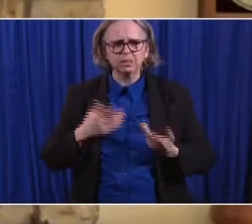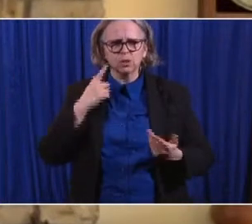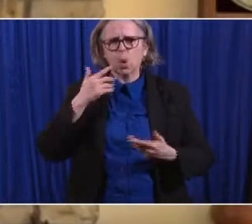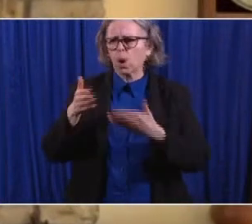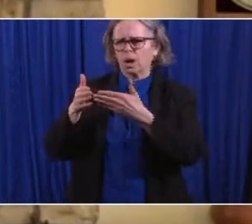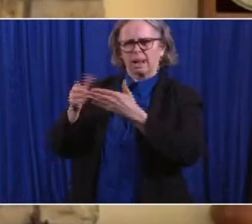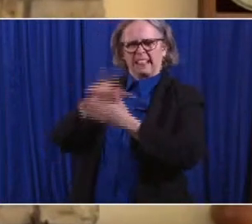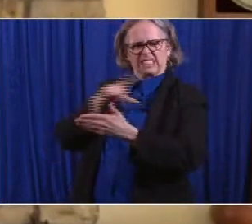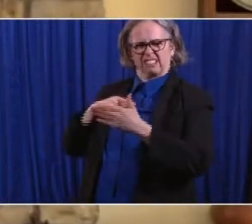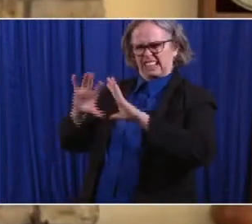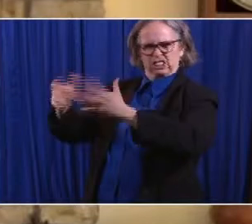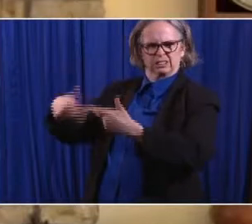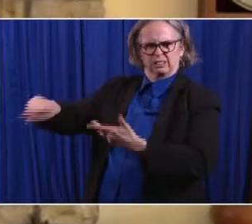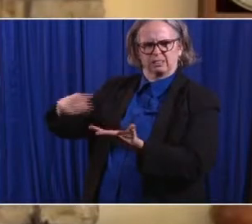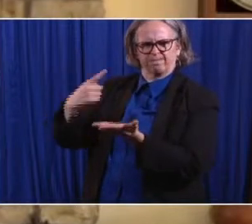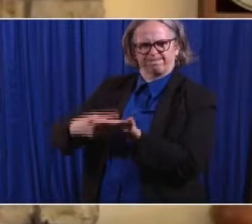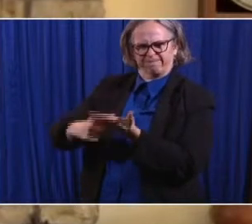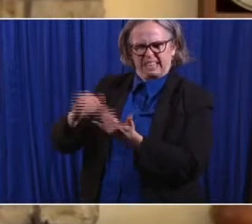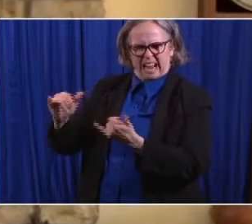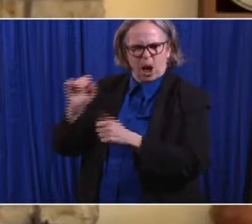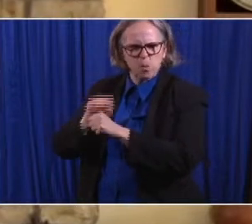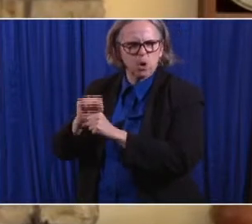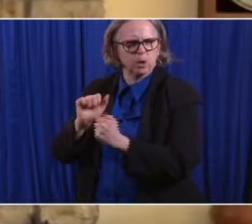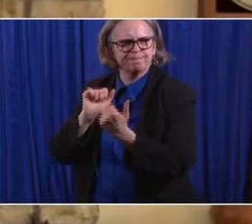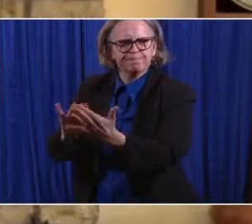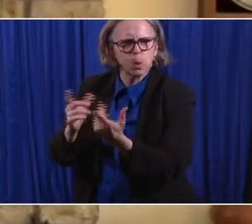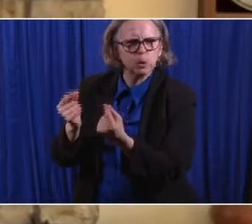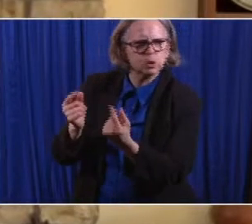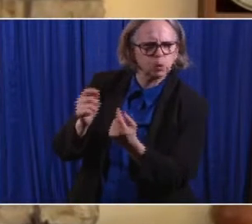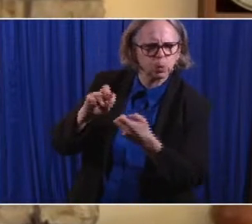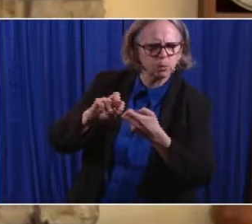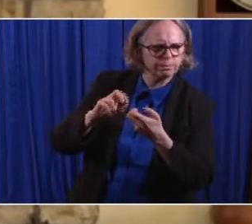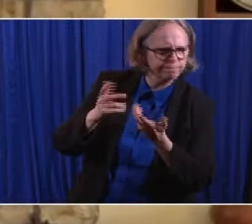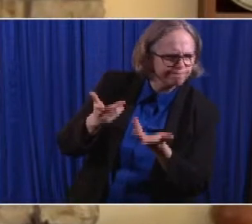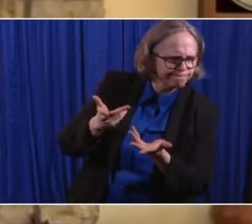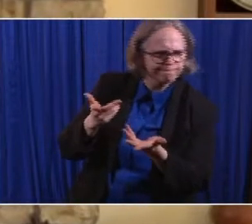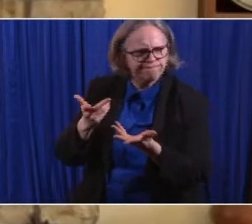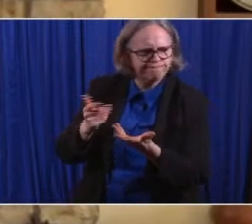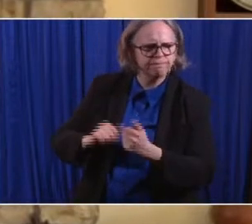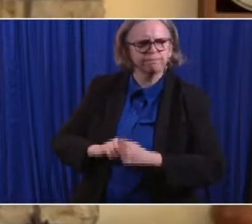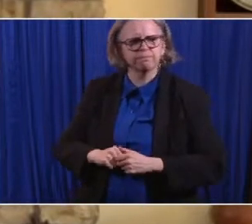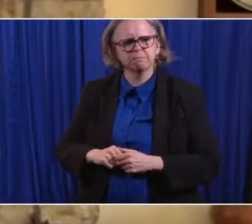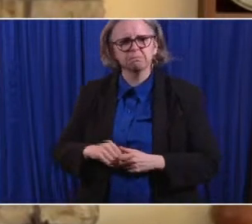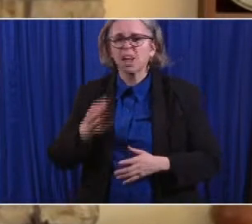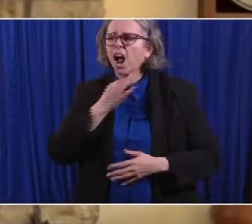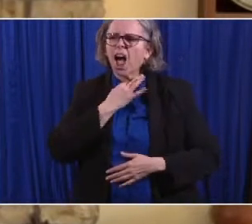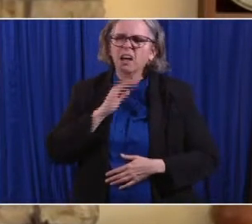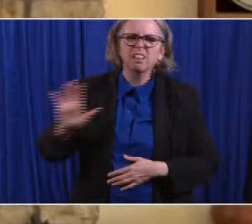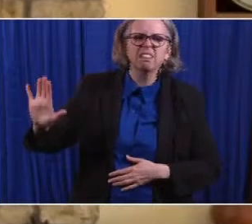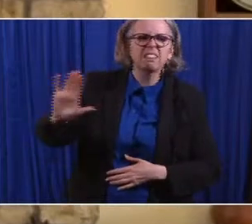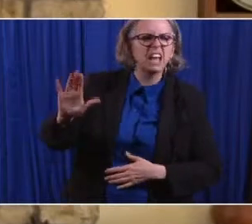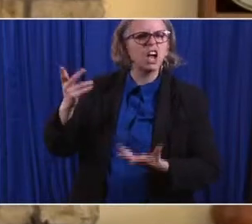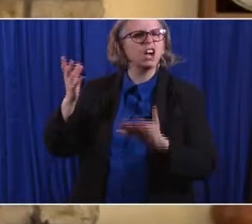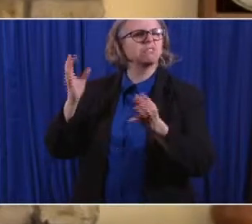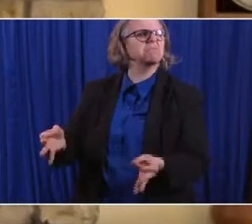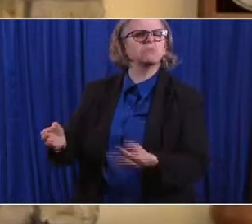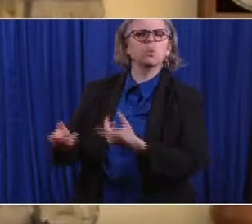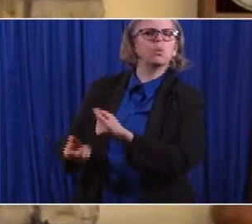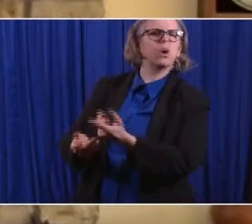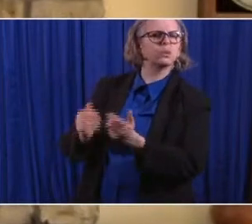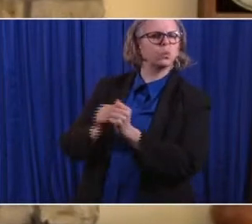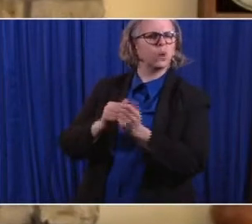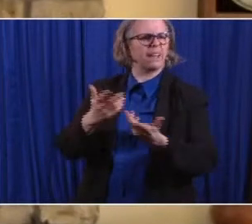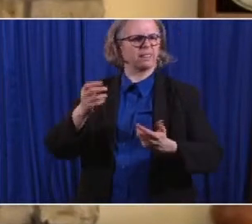that process, and I will have the opportunity to see what they come up with. I'll have the opportunity to weigh in